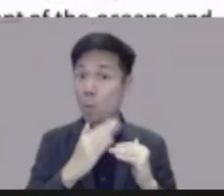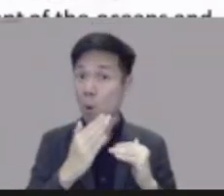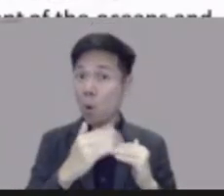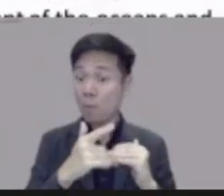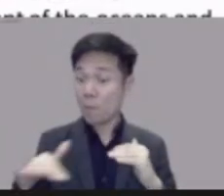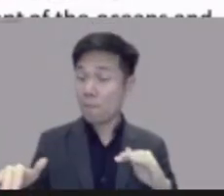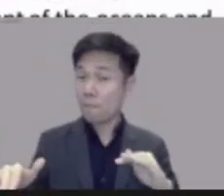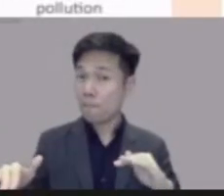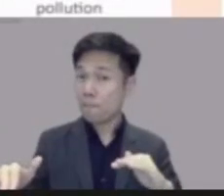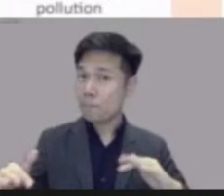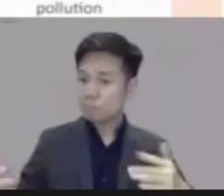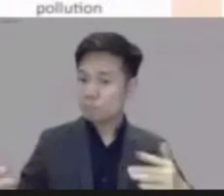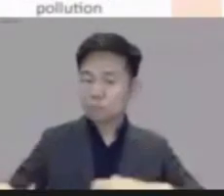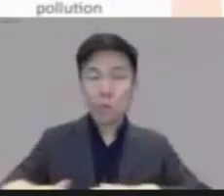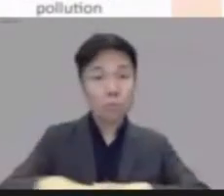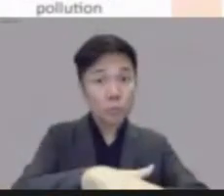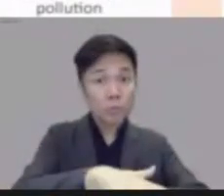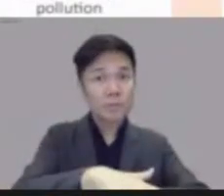ecosystems